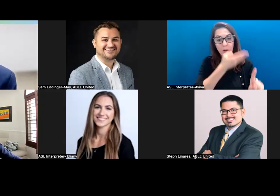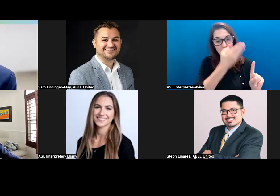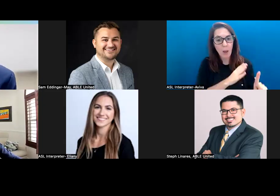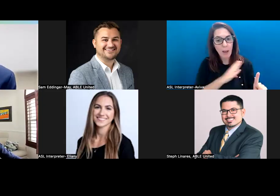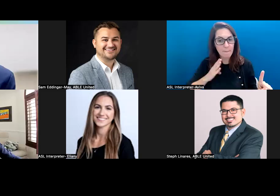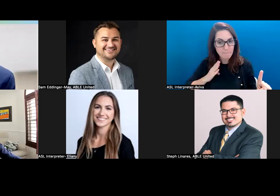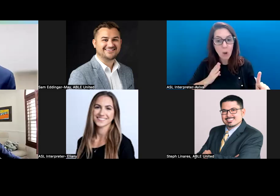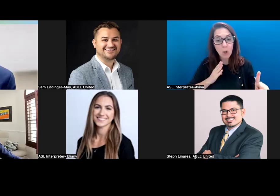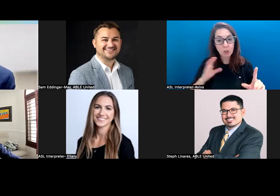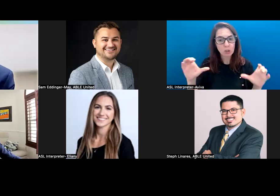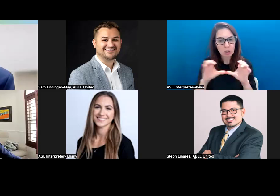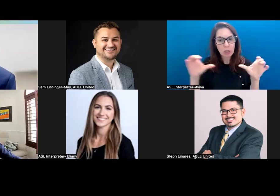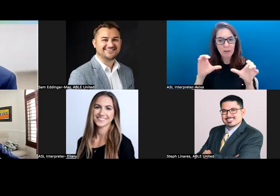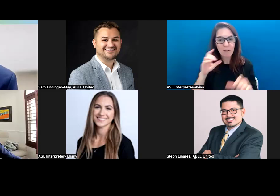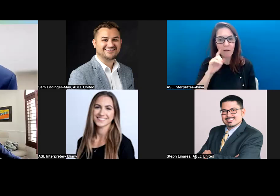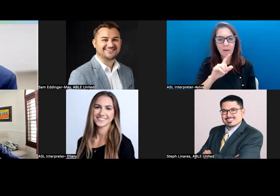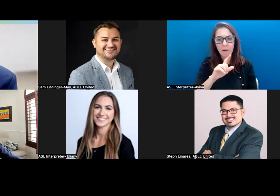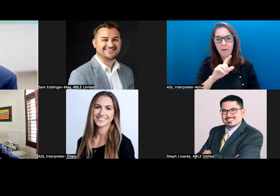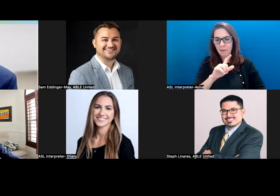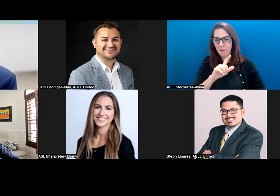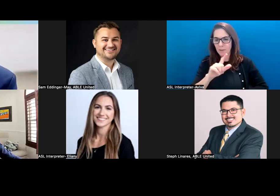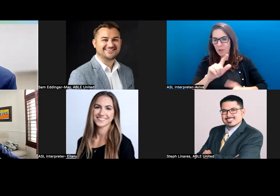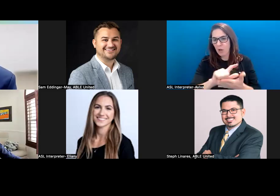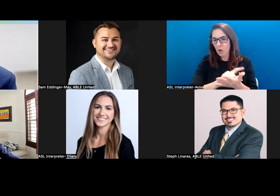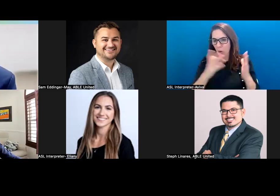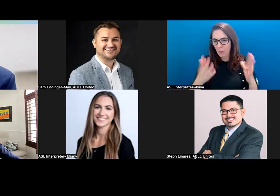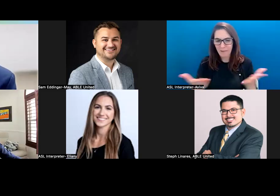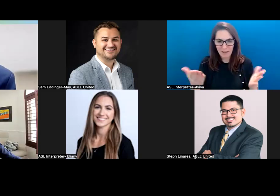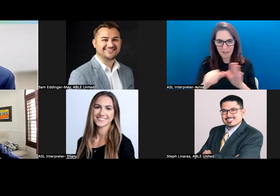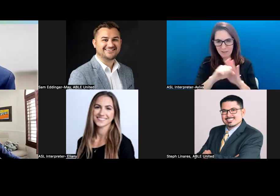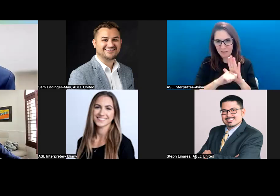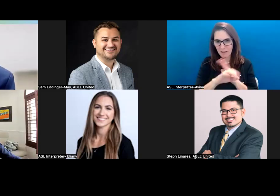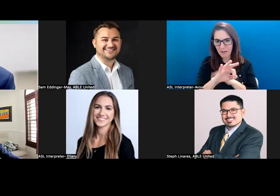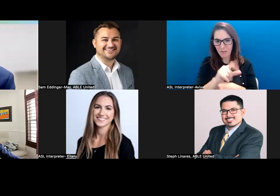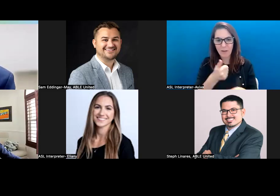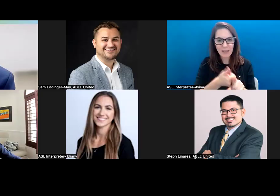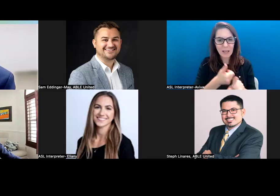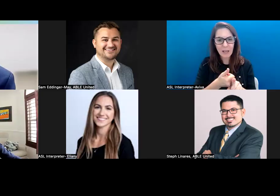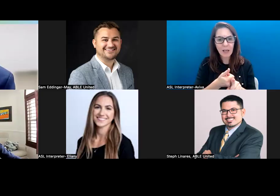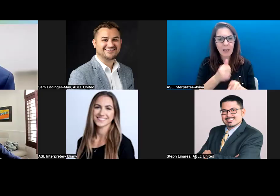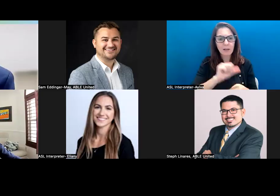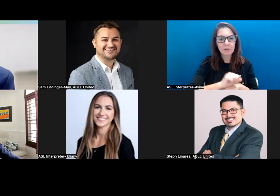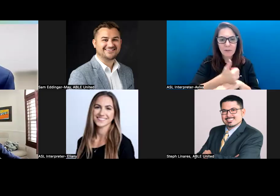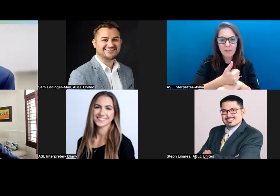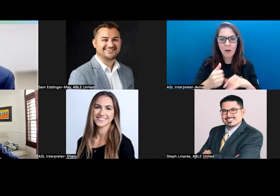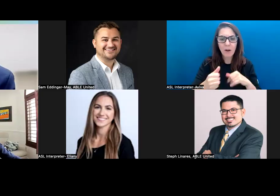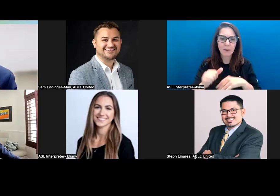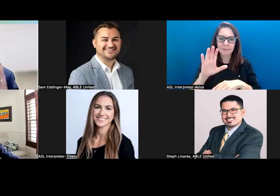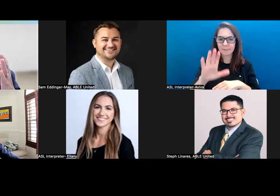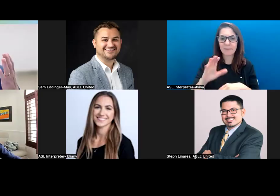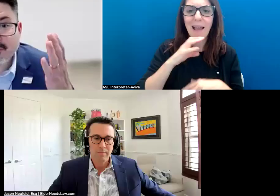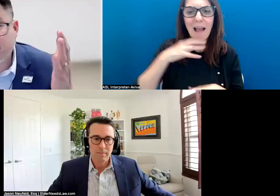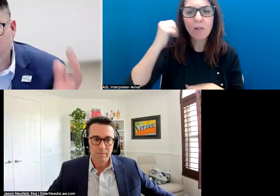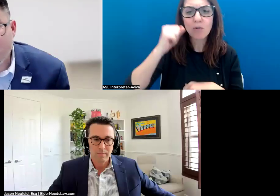elder law attorney here in the state of Florida. He's the founding partner of Elder Needs Law PLLC. He